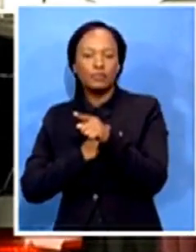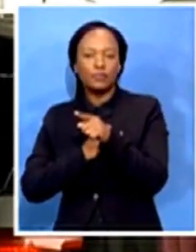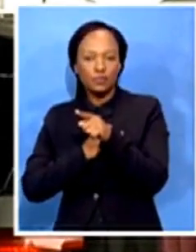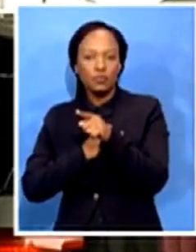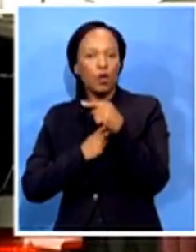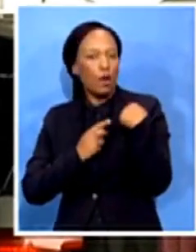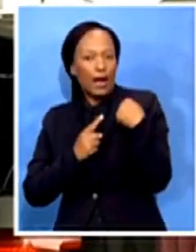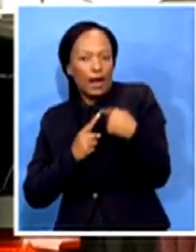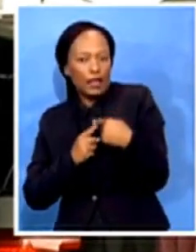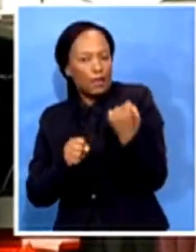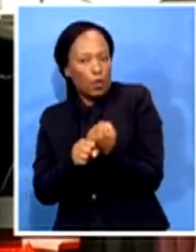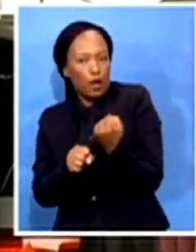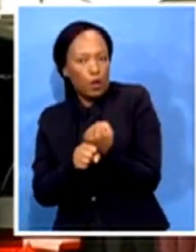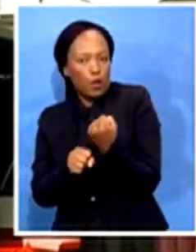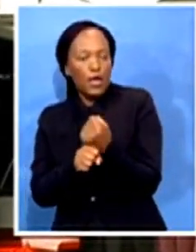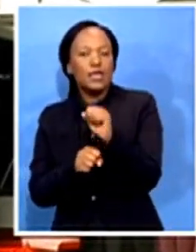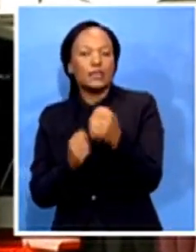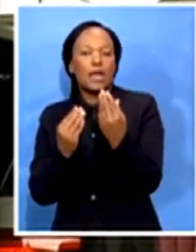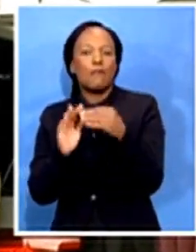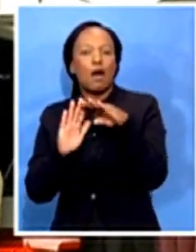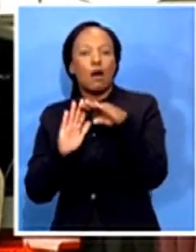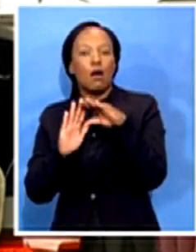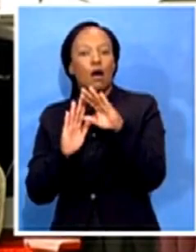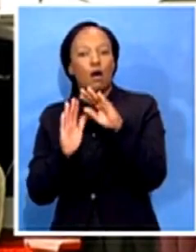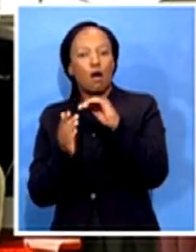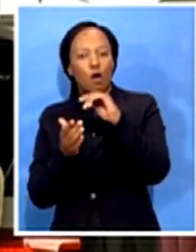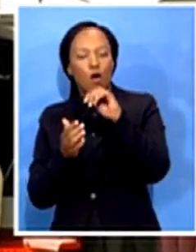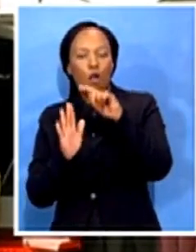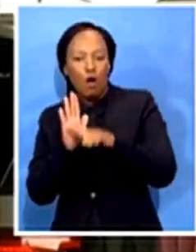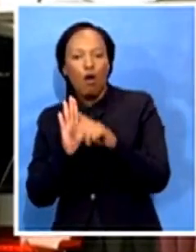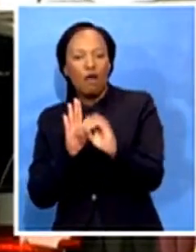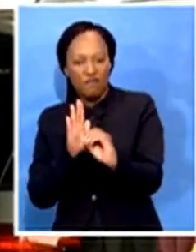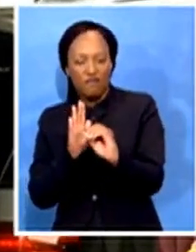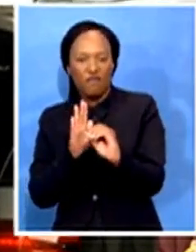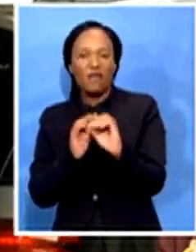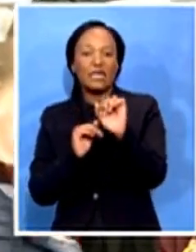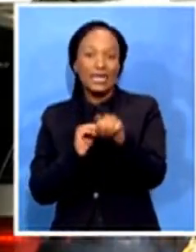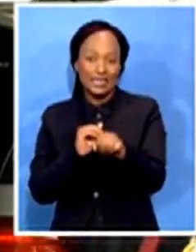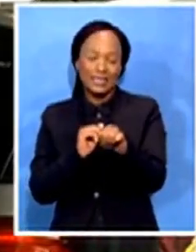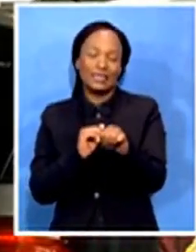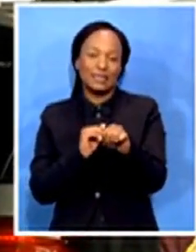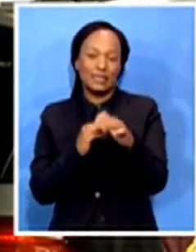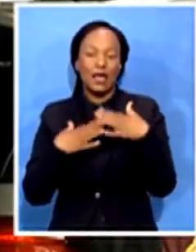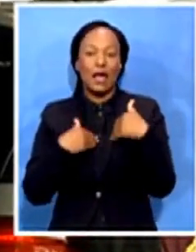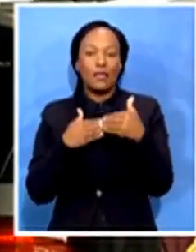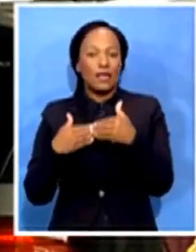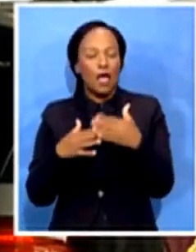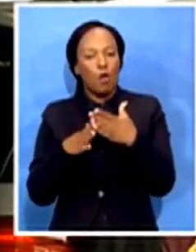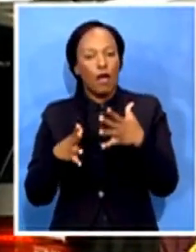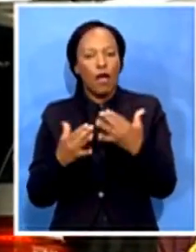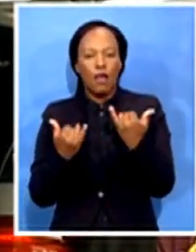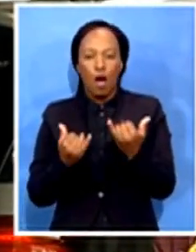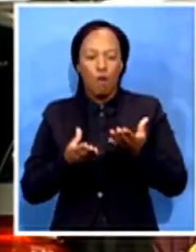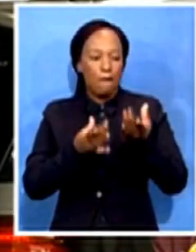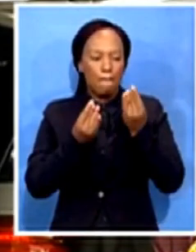Yes, there are more healthcare workers who are now getting infected. The precise number I will give